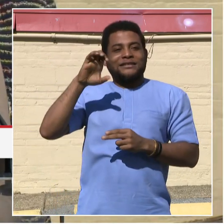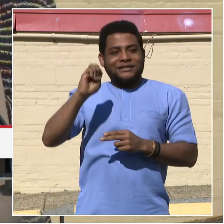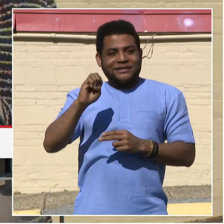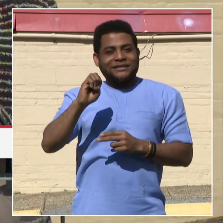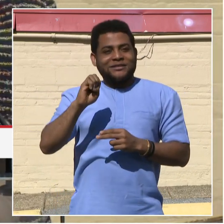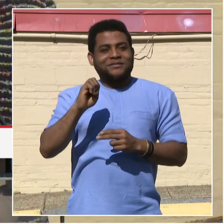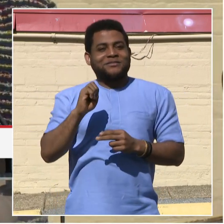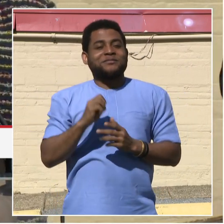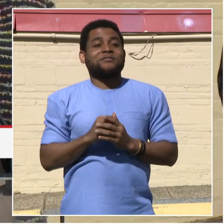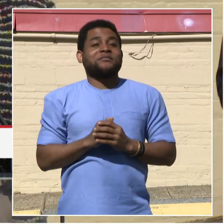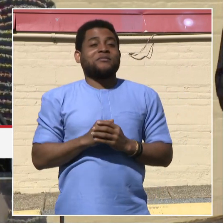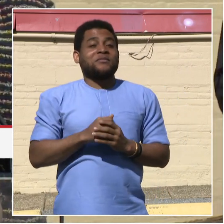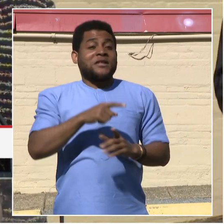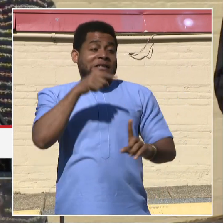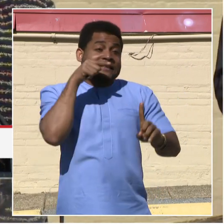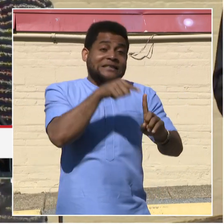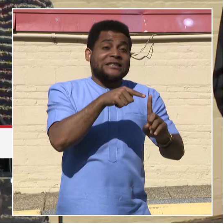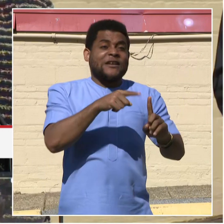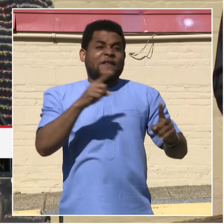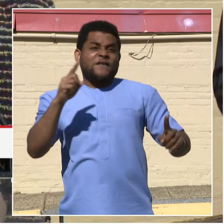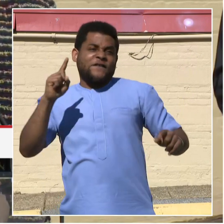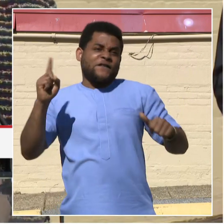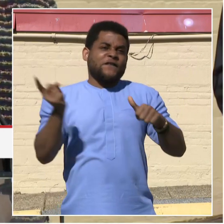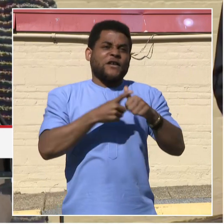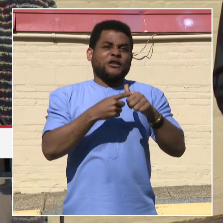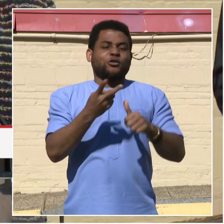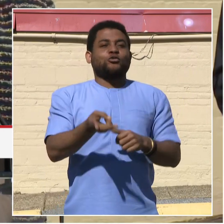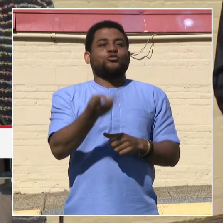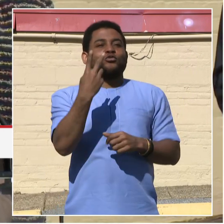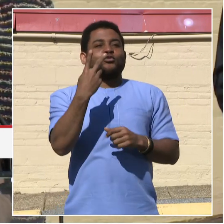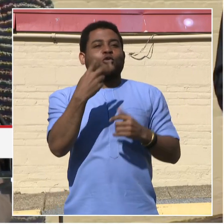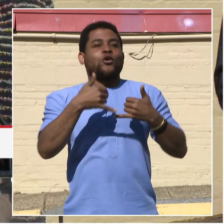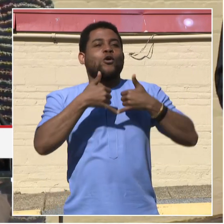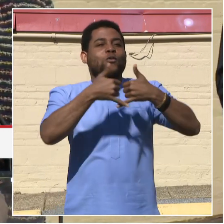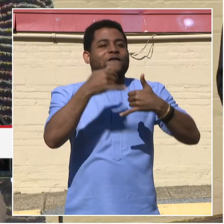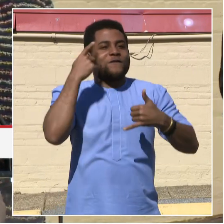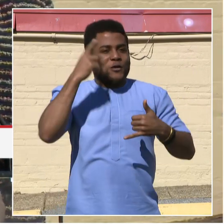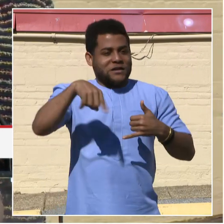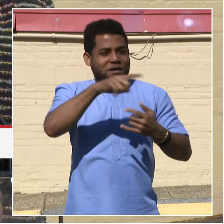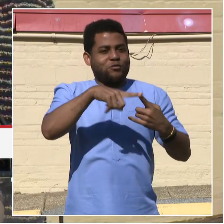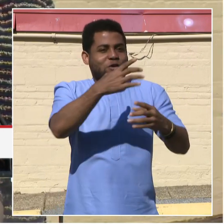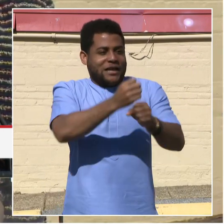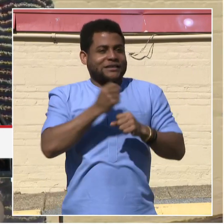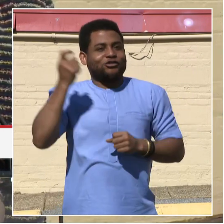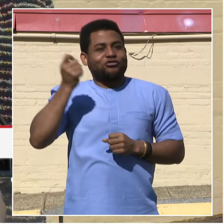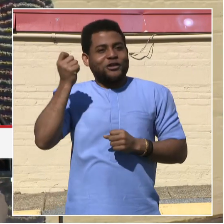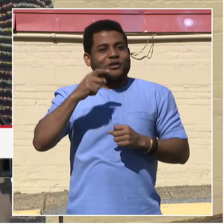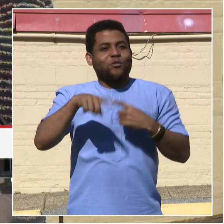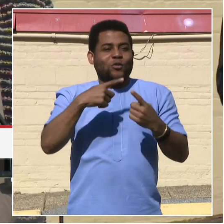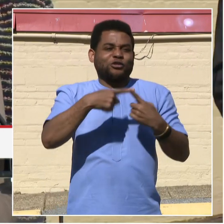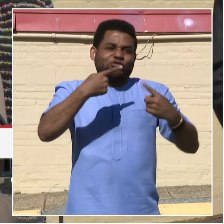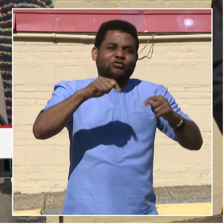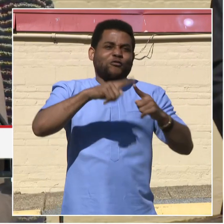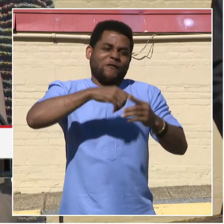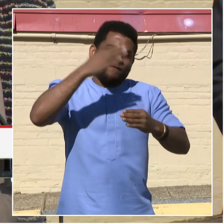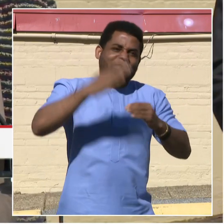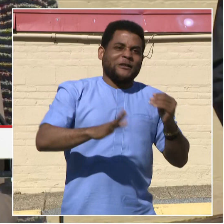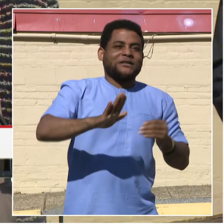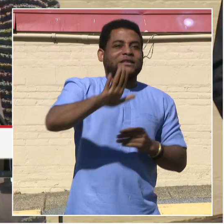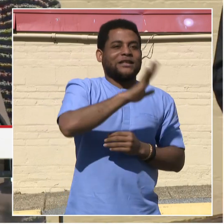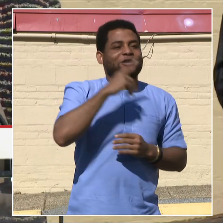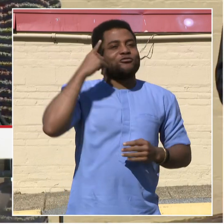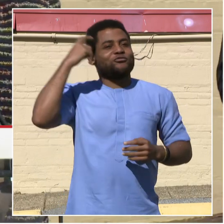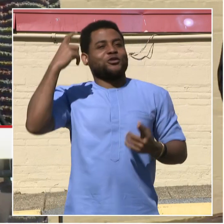another 10 awardees that we're working with to finalize their grants right now. You've heard about